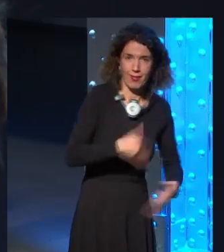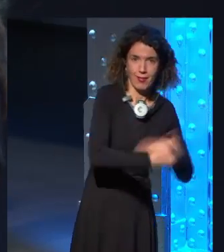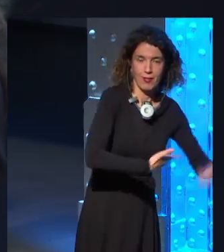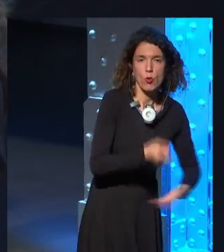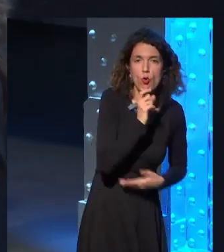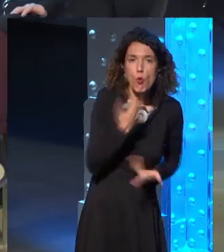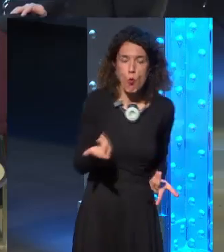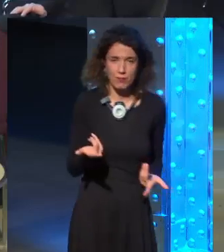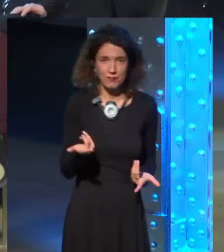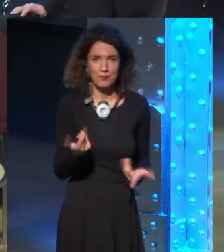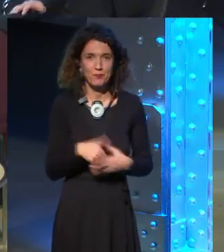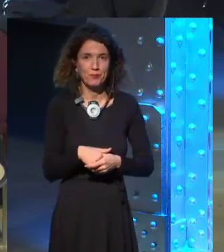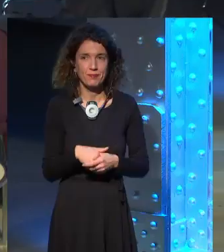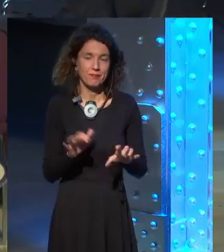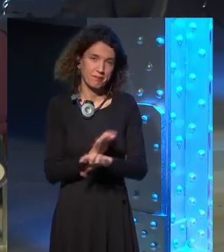that?